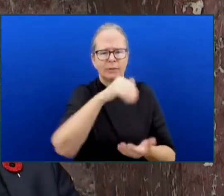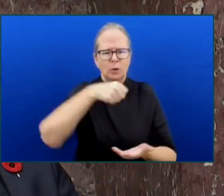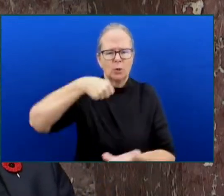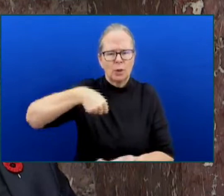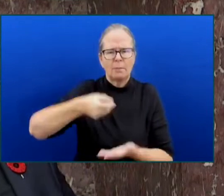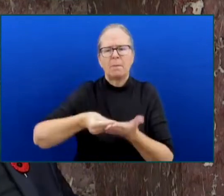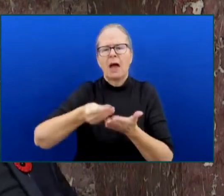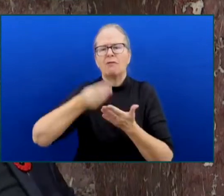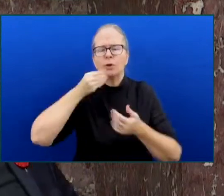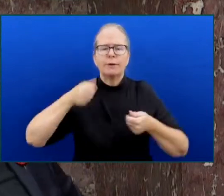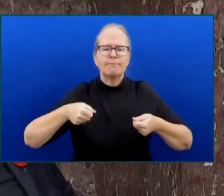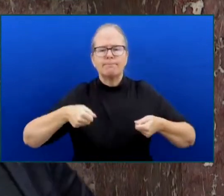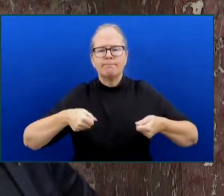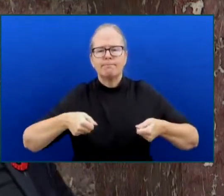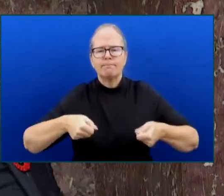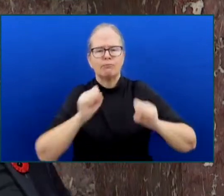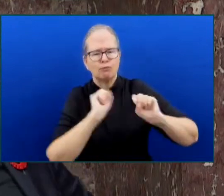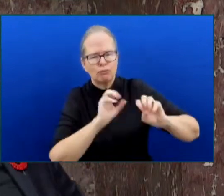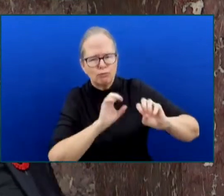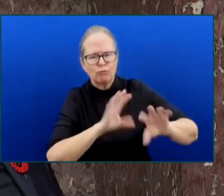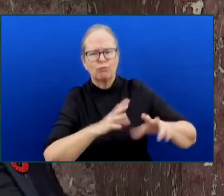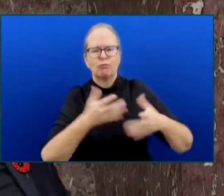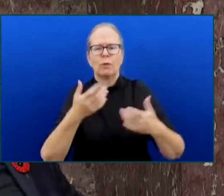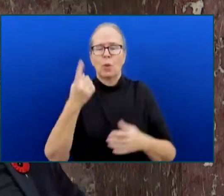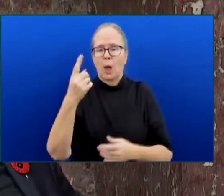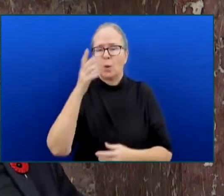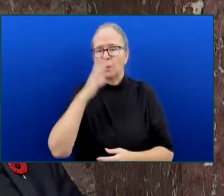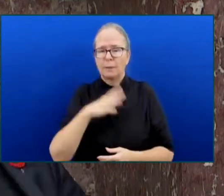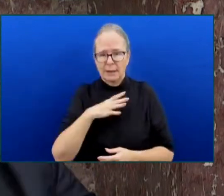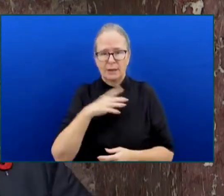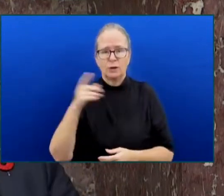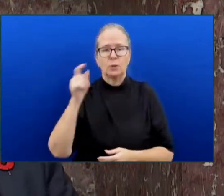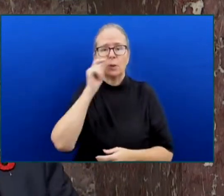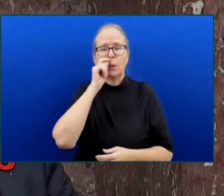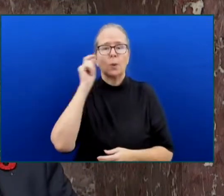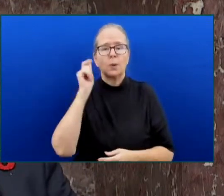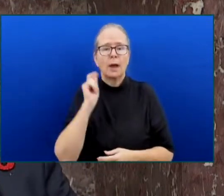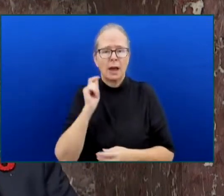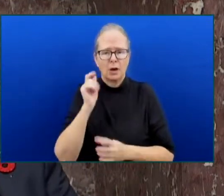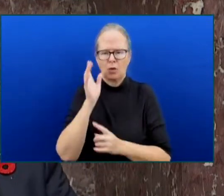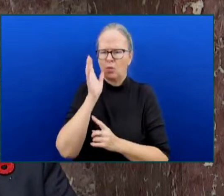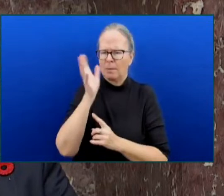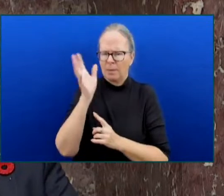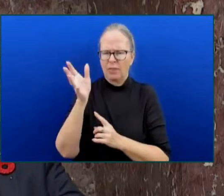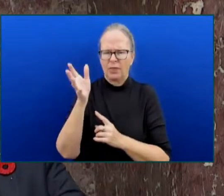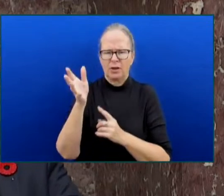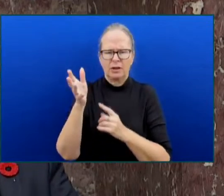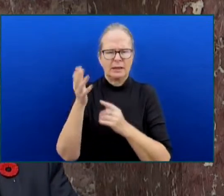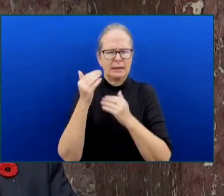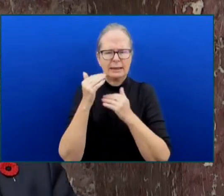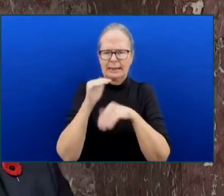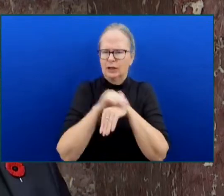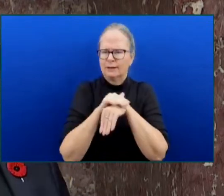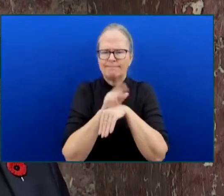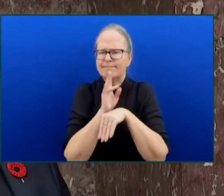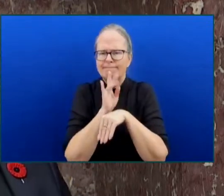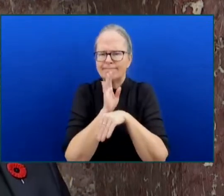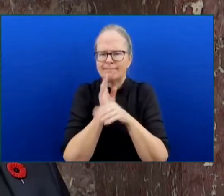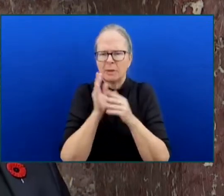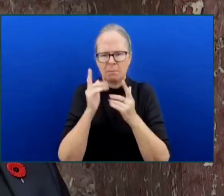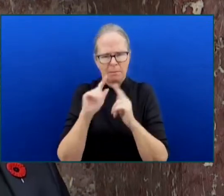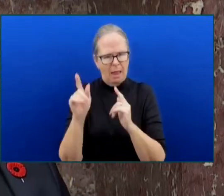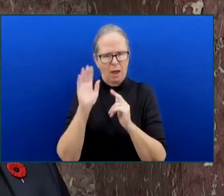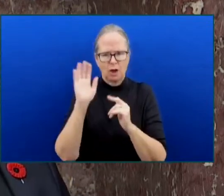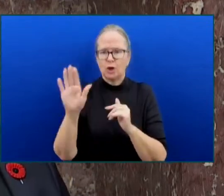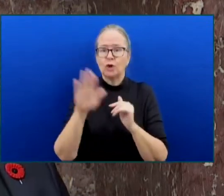Ukrainian grandmother who spoke very limited English with 2 grandchildren who chattered fluently. A father and son duo that arrived from